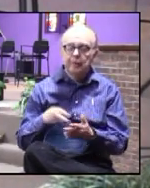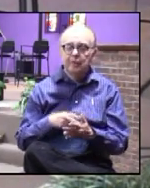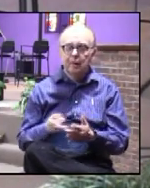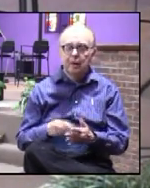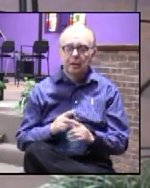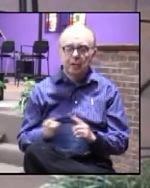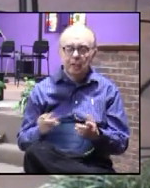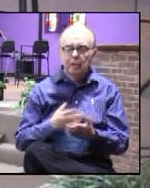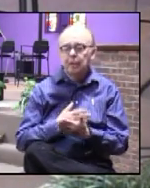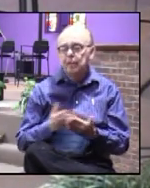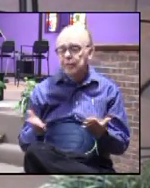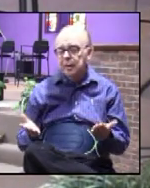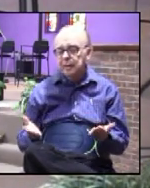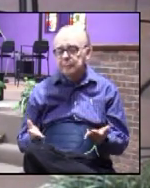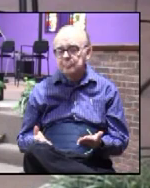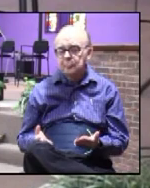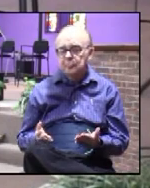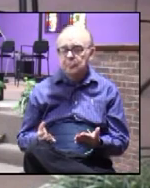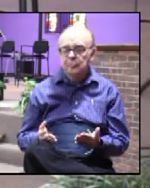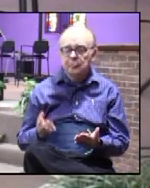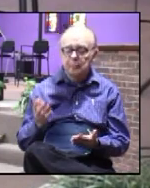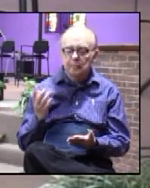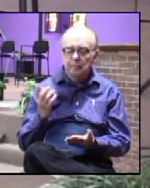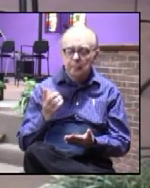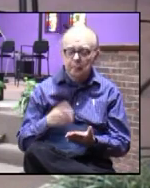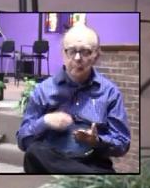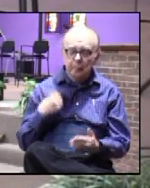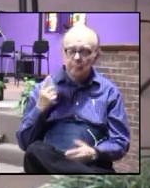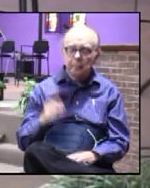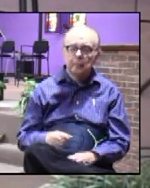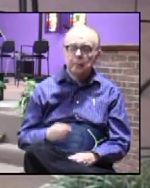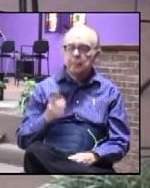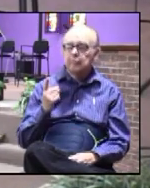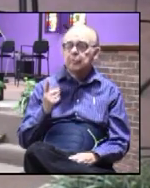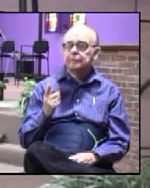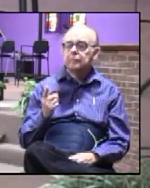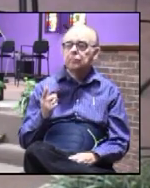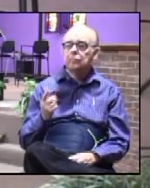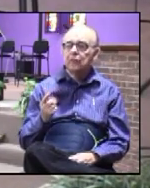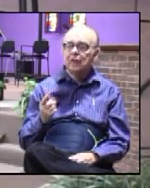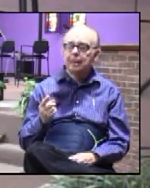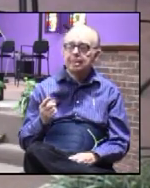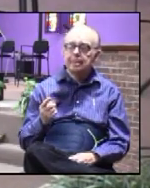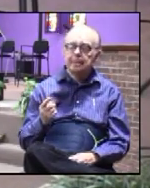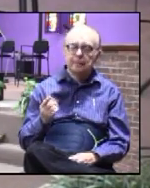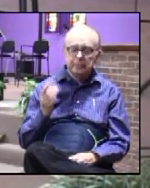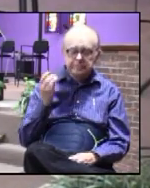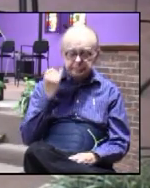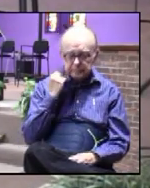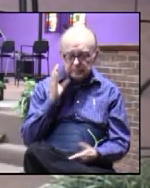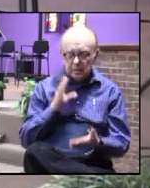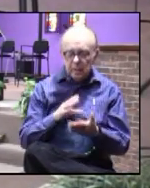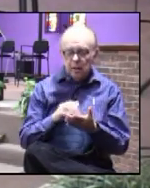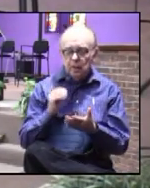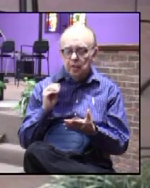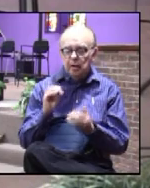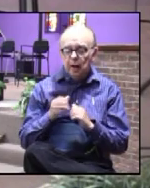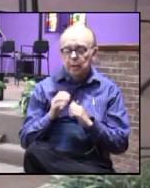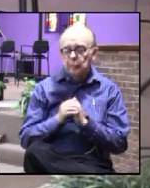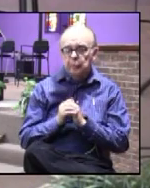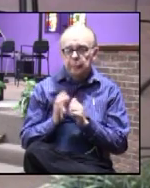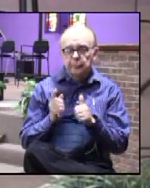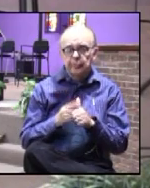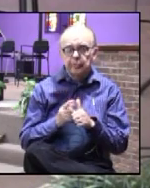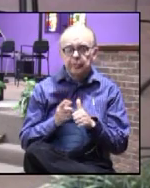But the thing of it is what we need to understand is this. If we learn how to worship first,